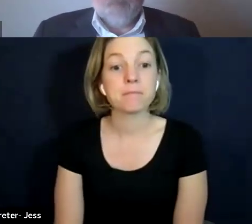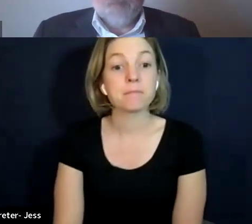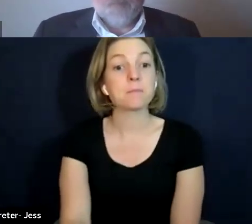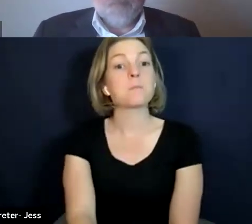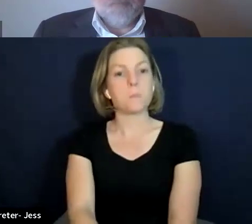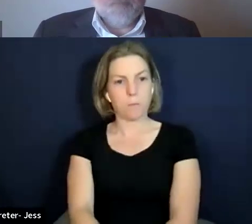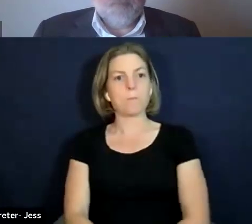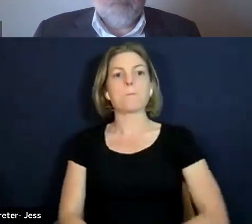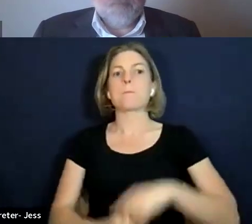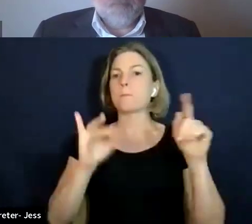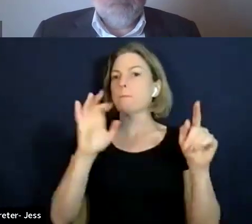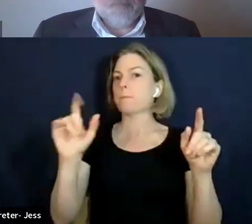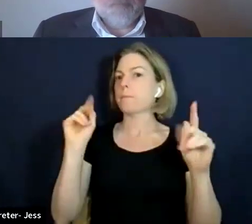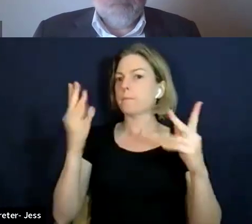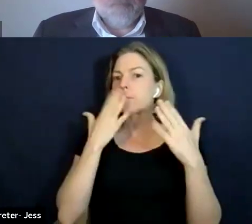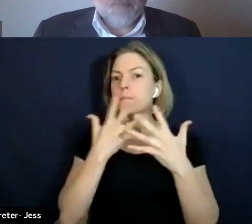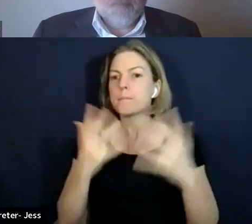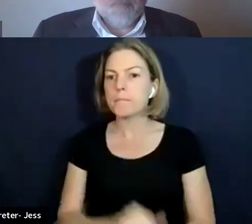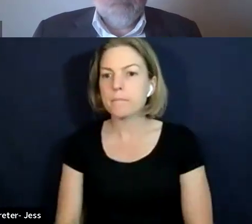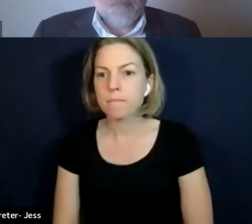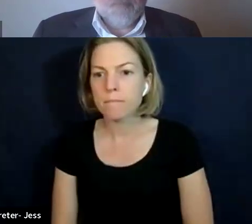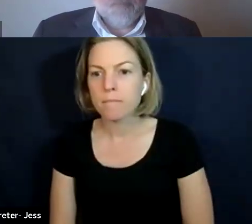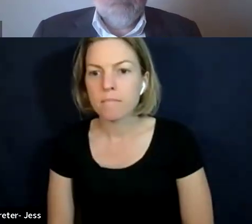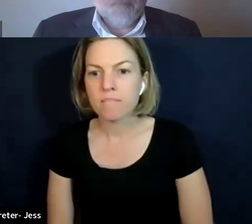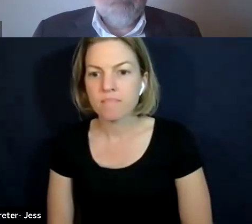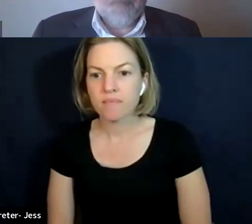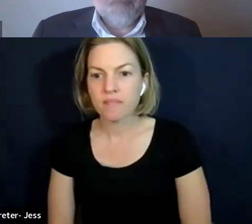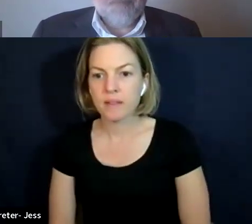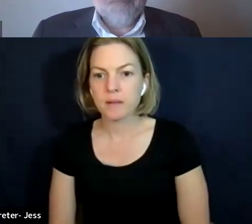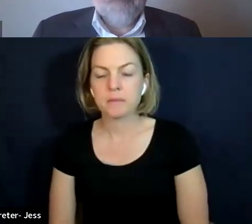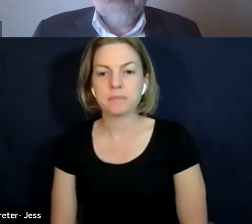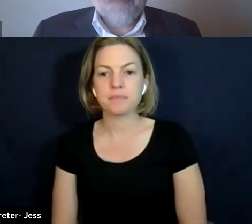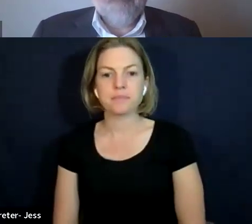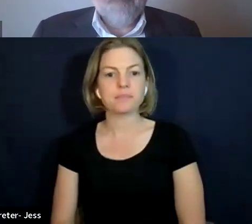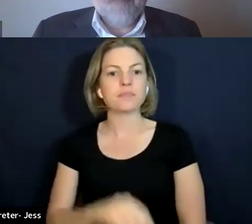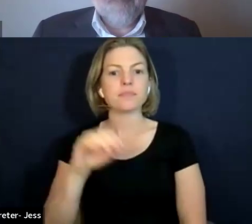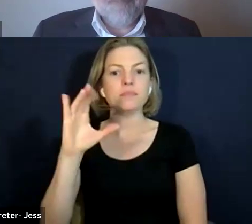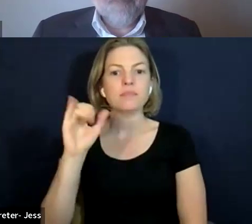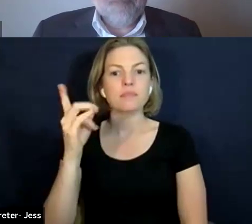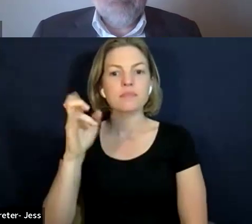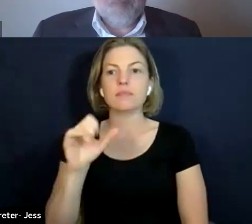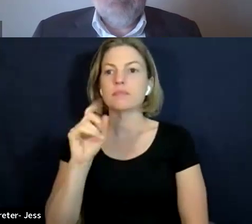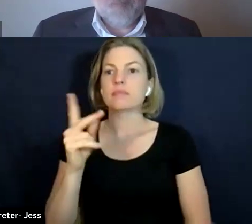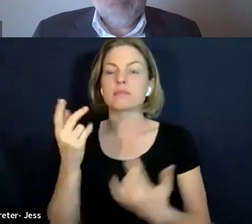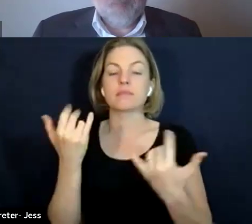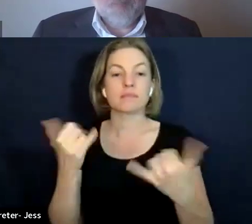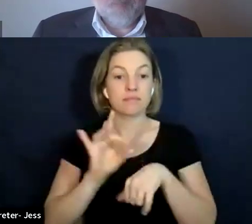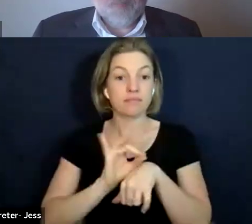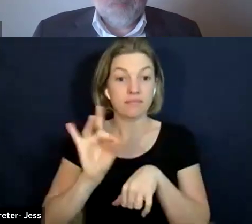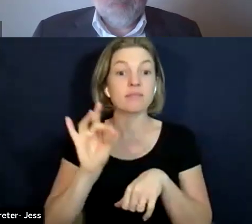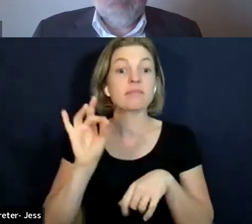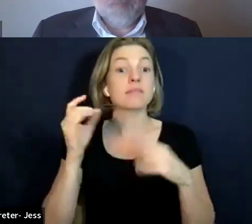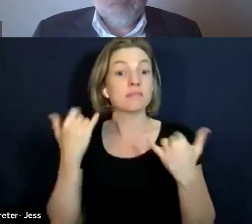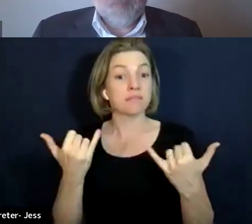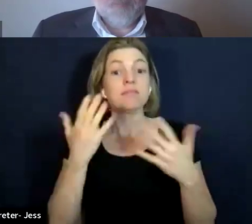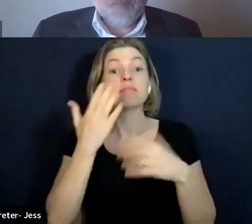Good. Thank you very much. Of course, Joel. It's a pleasure to see you again. Okay, so we are right at 8. Thank you all so